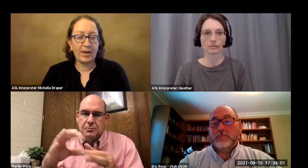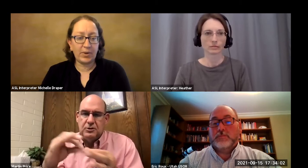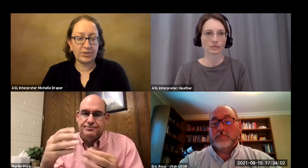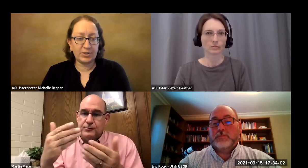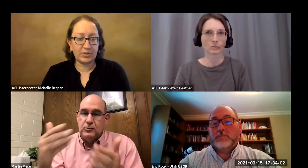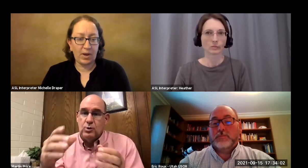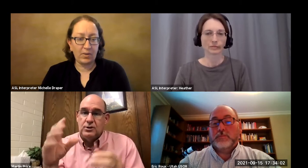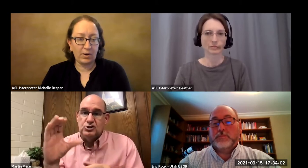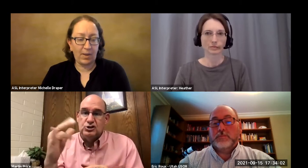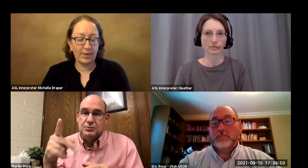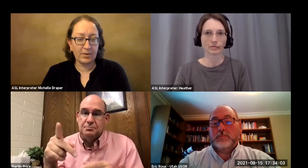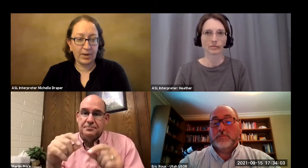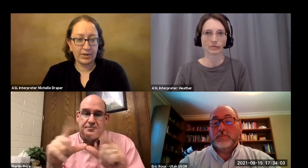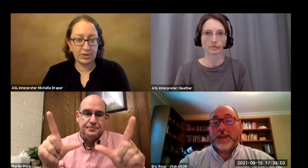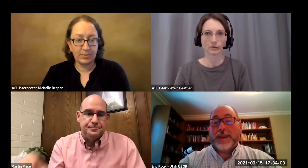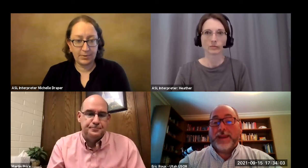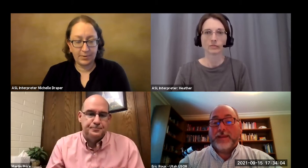And Chip had a question as well, or a comment. Go ahead, Chip.